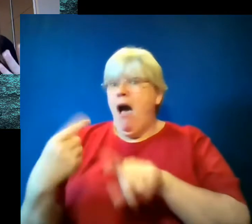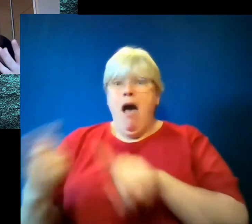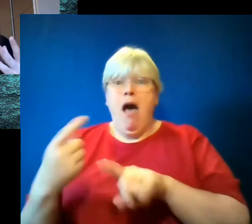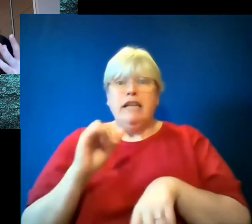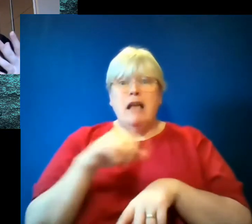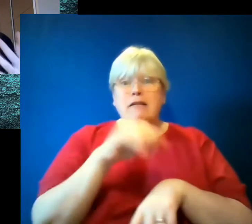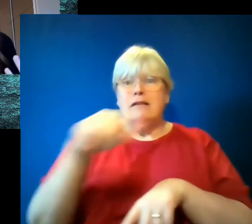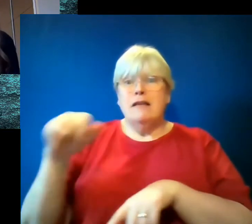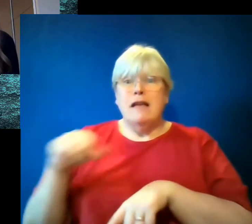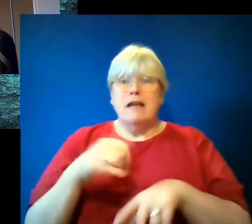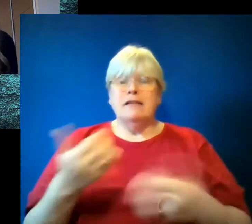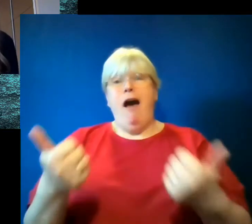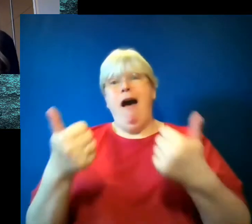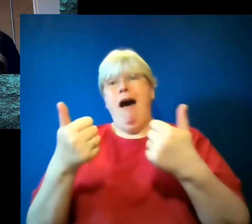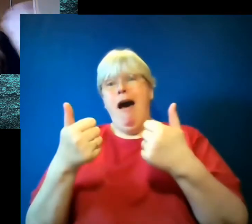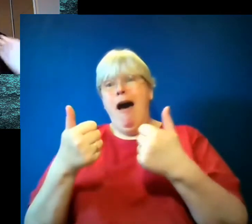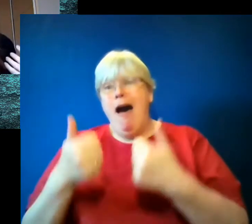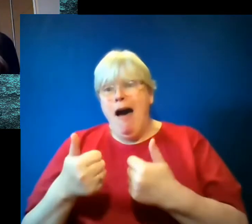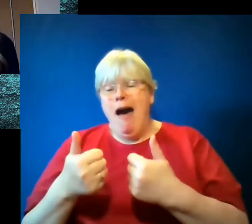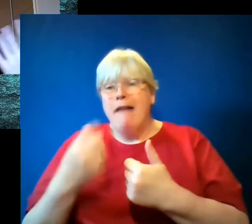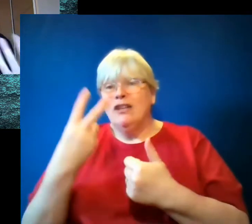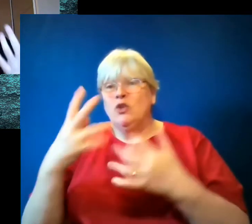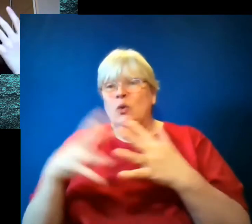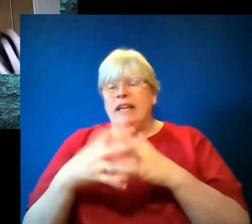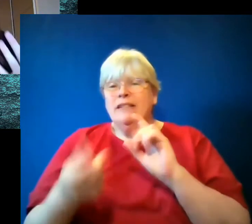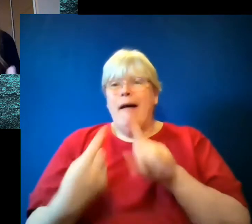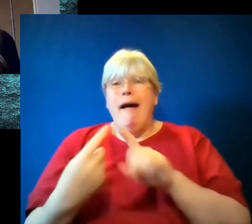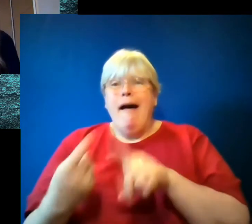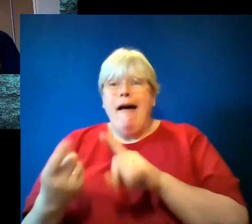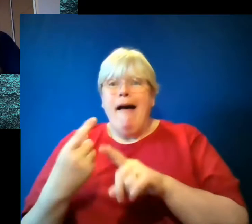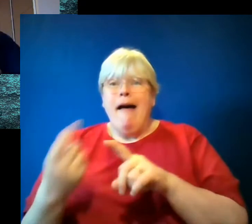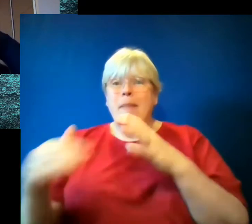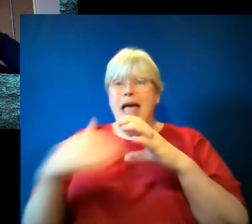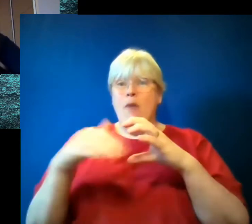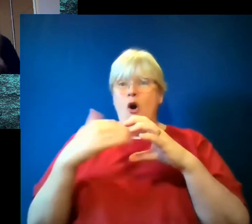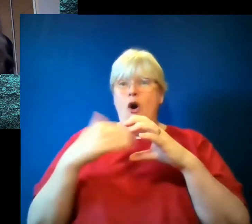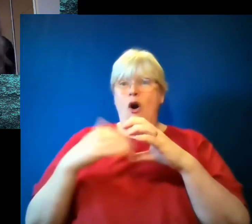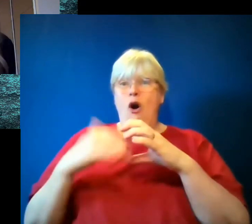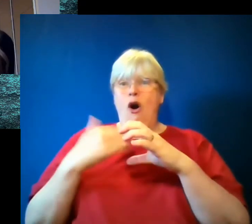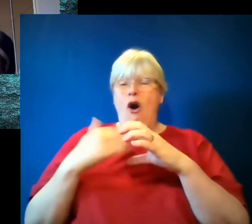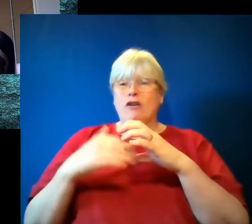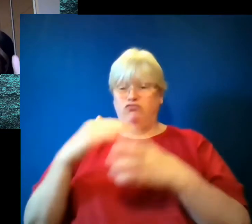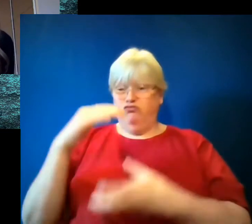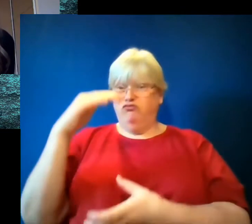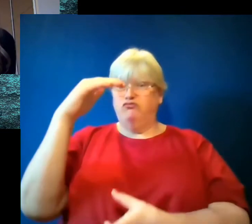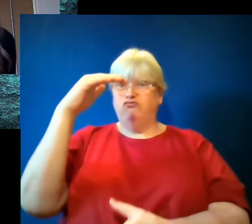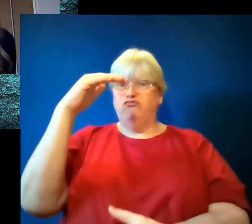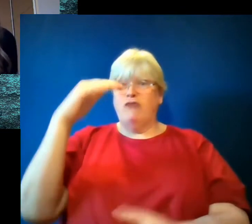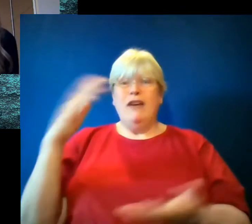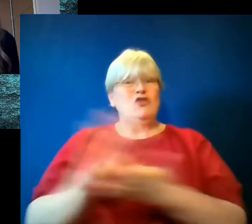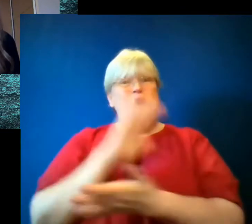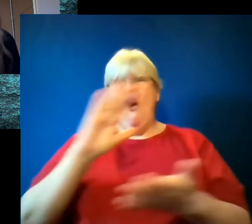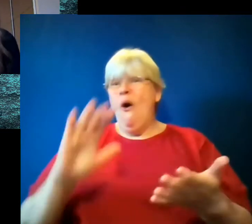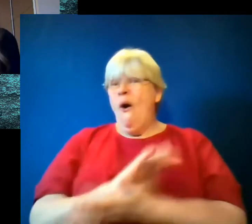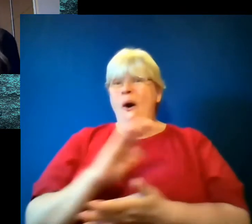And for a couple of weeks, people were just sending these things into my inbox, and it was like this tidal wave of joy.